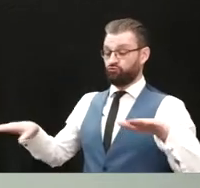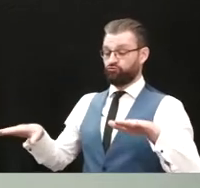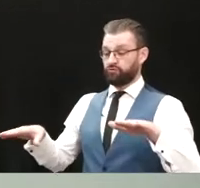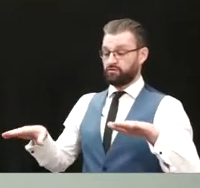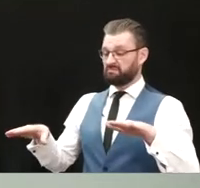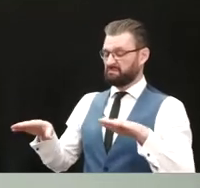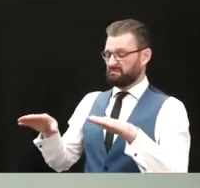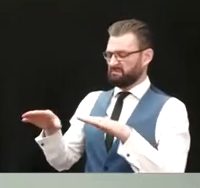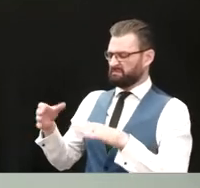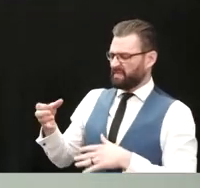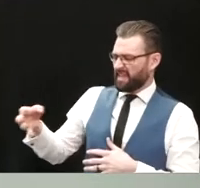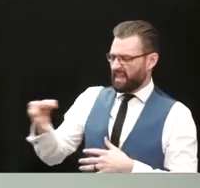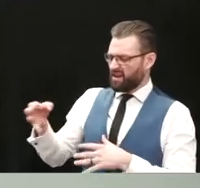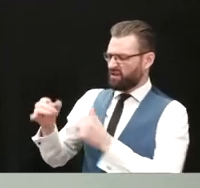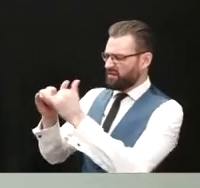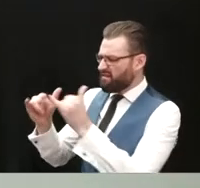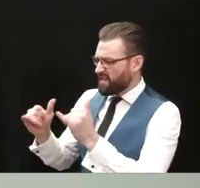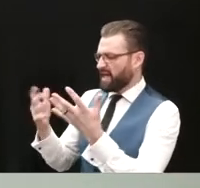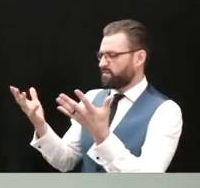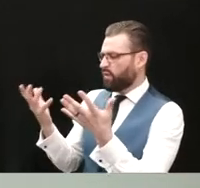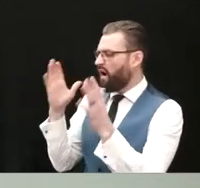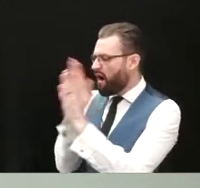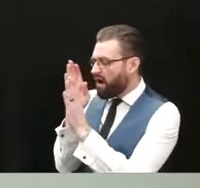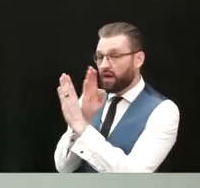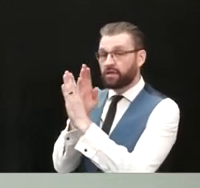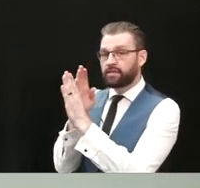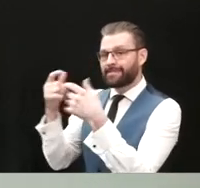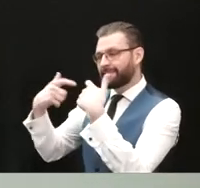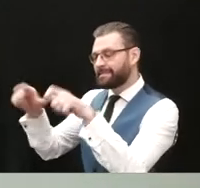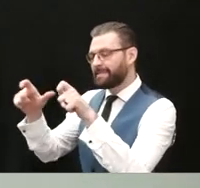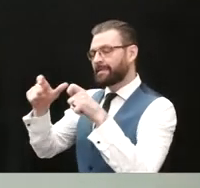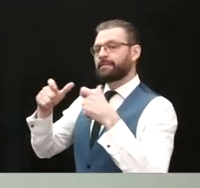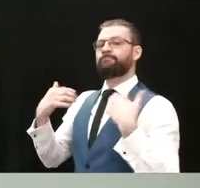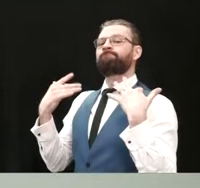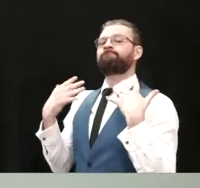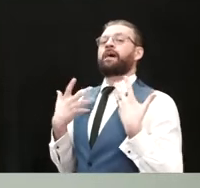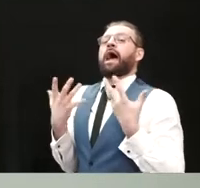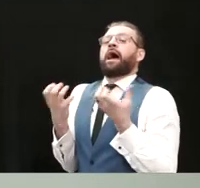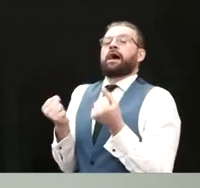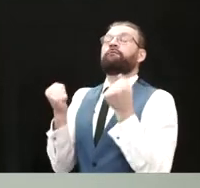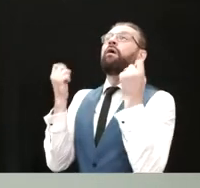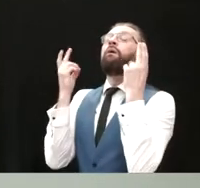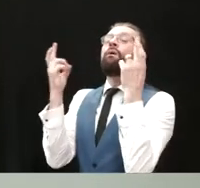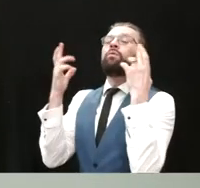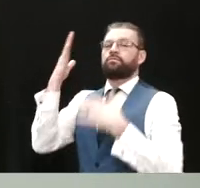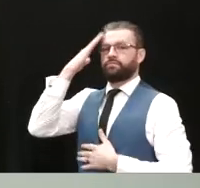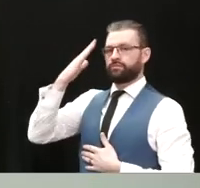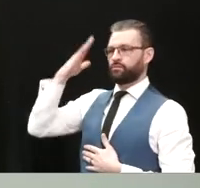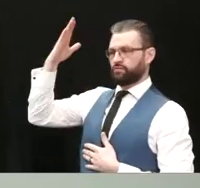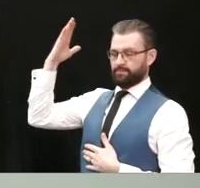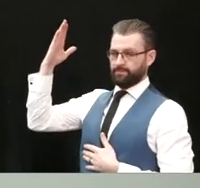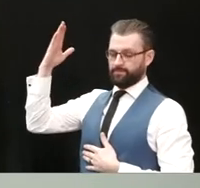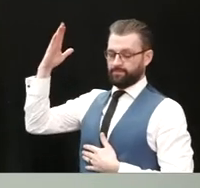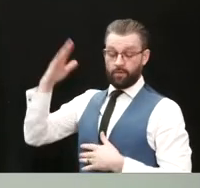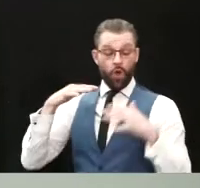in ghettos, camps, in hiding, still harbored hopes and dreams. After